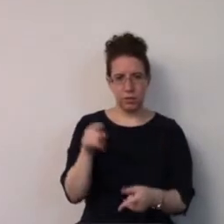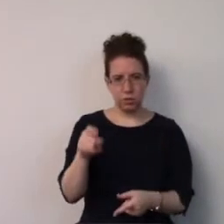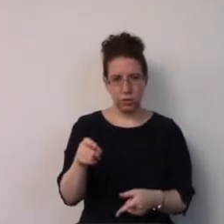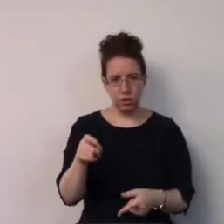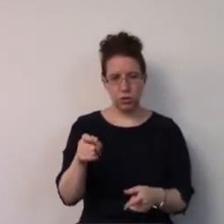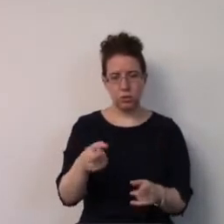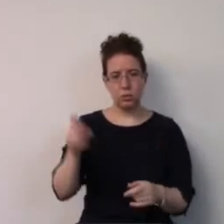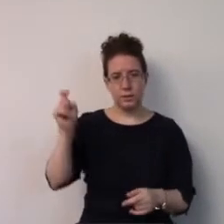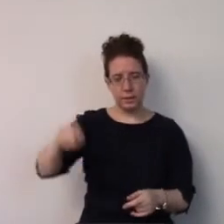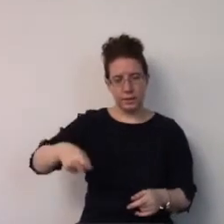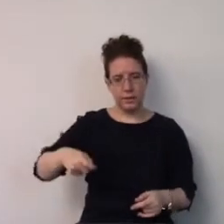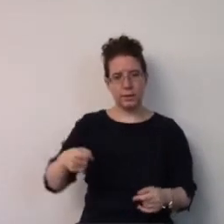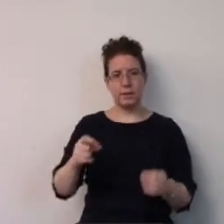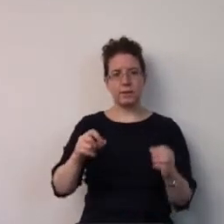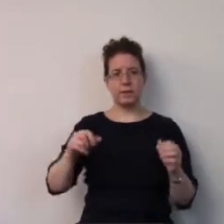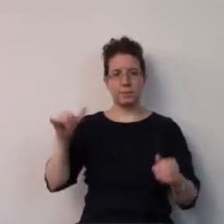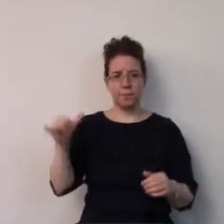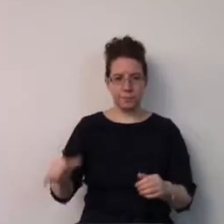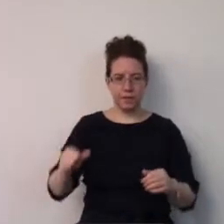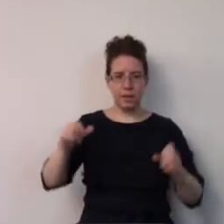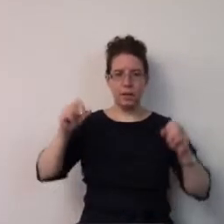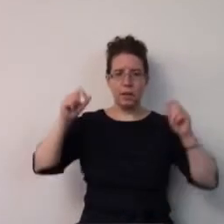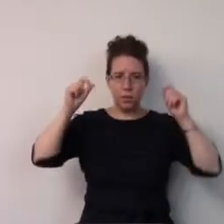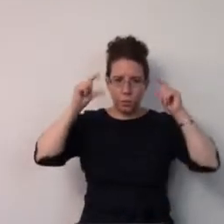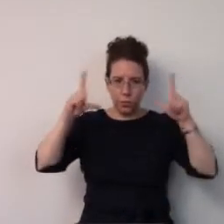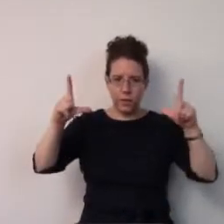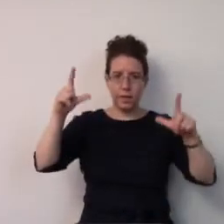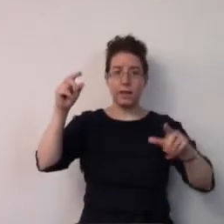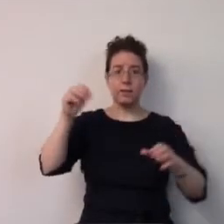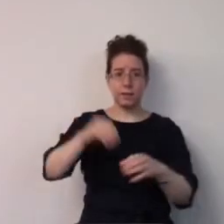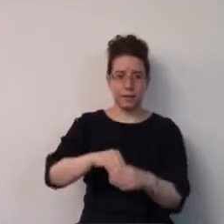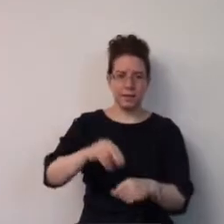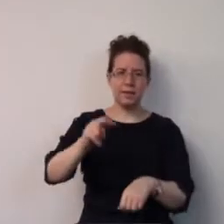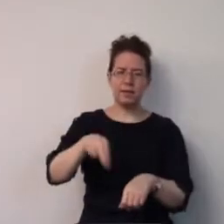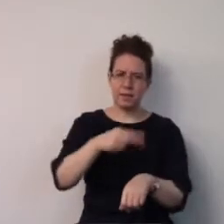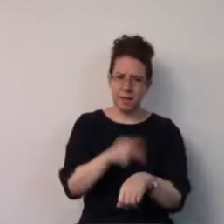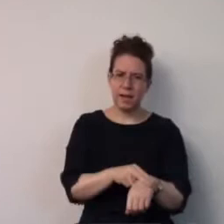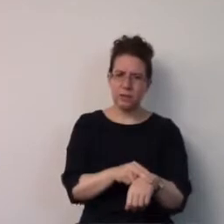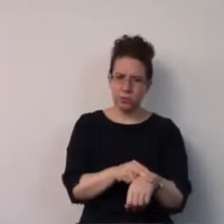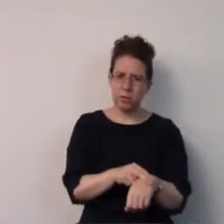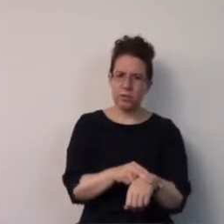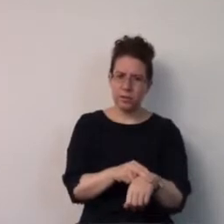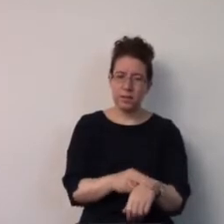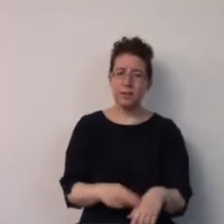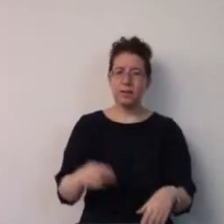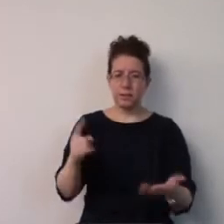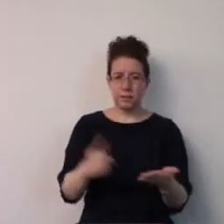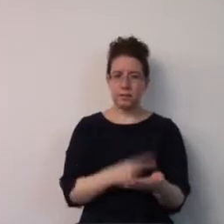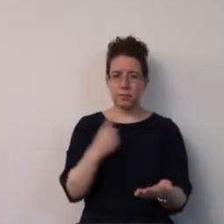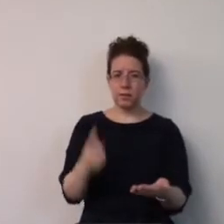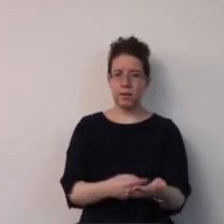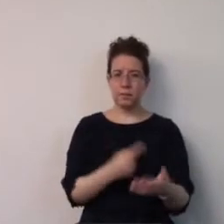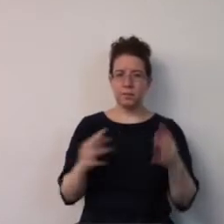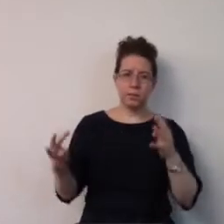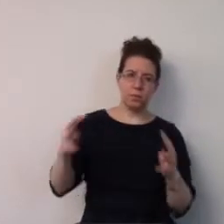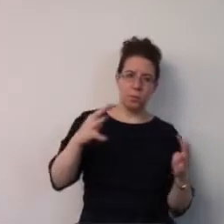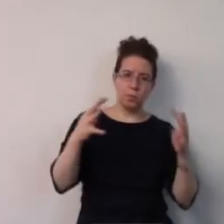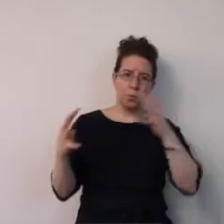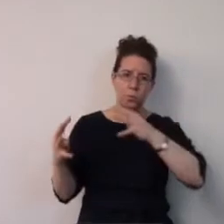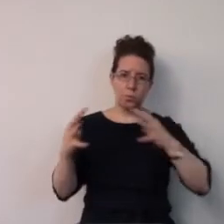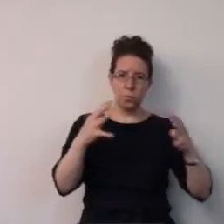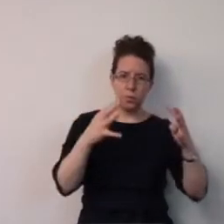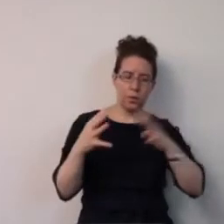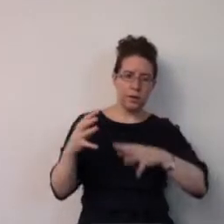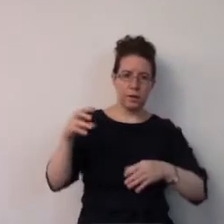it's fought in the night, and in the night season, and you must strive to keep yourself awake, to